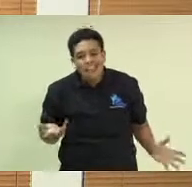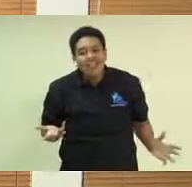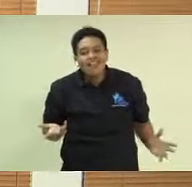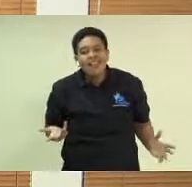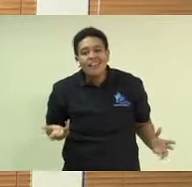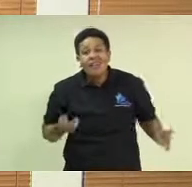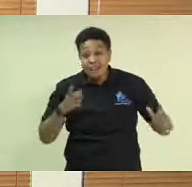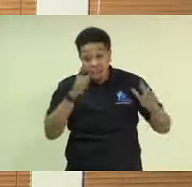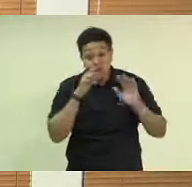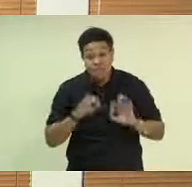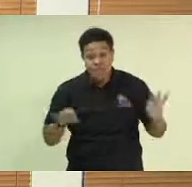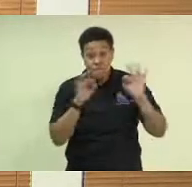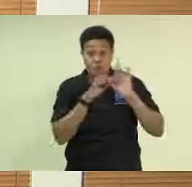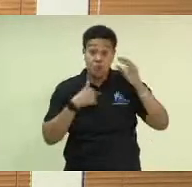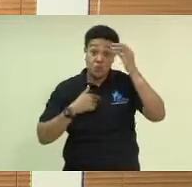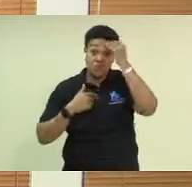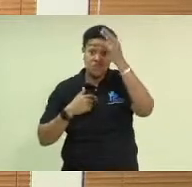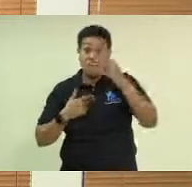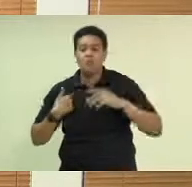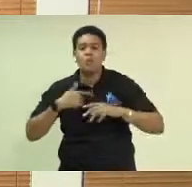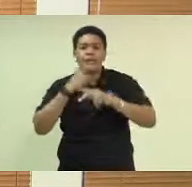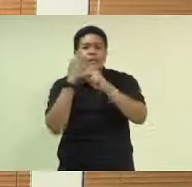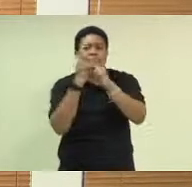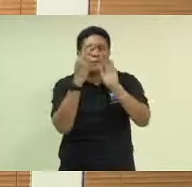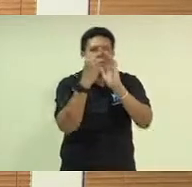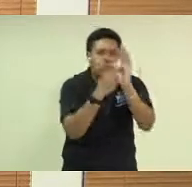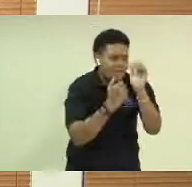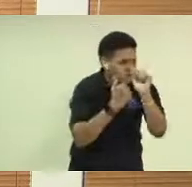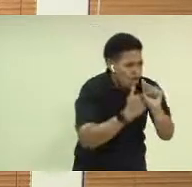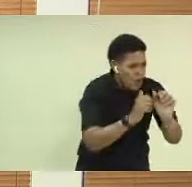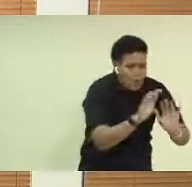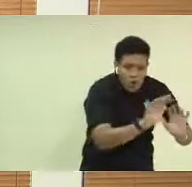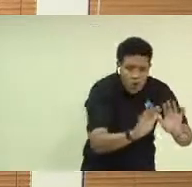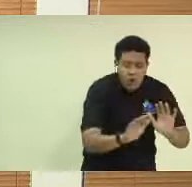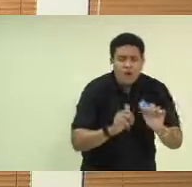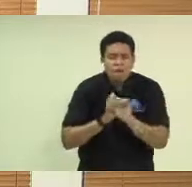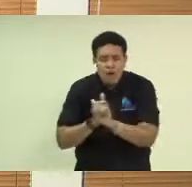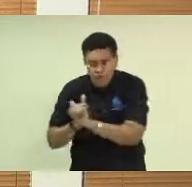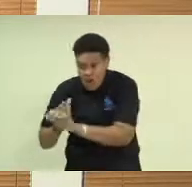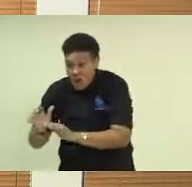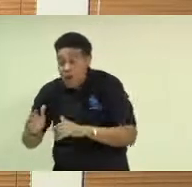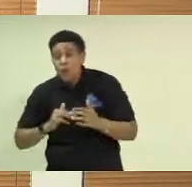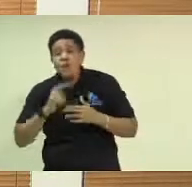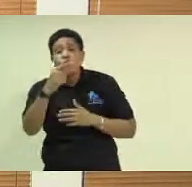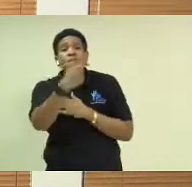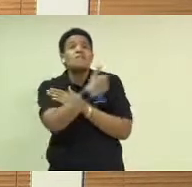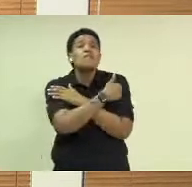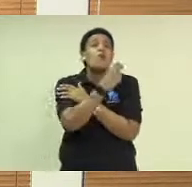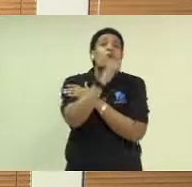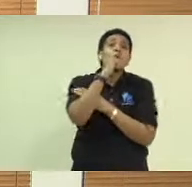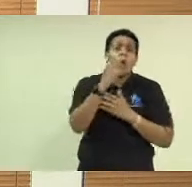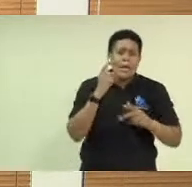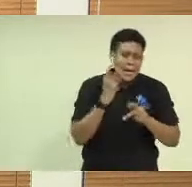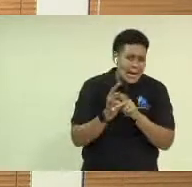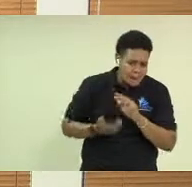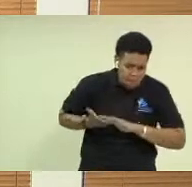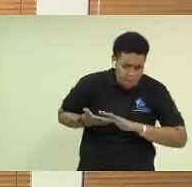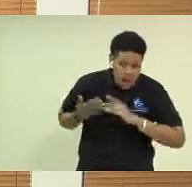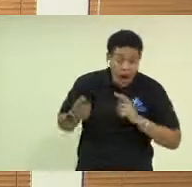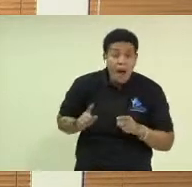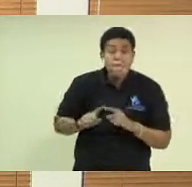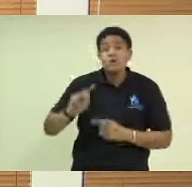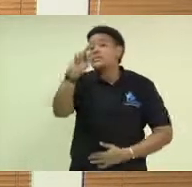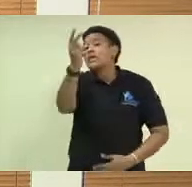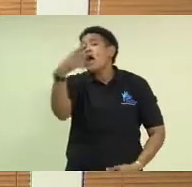important, as we have said, that we maintain the protocols in the first instance, whether you're vaccinated or not. But